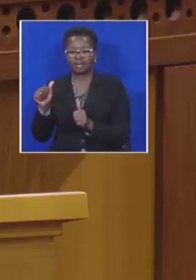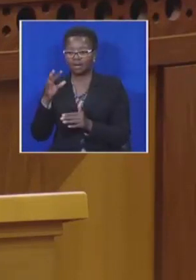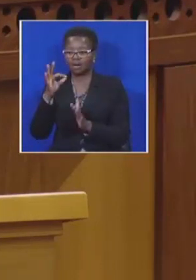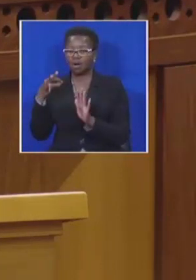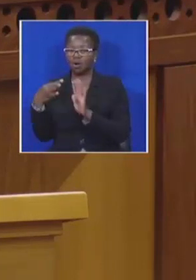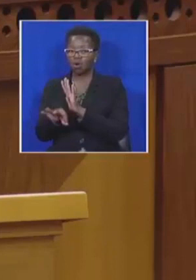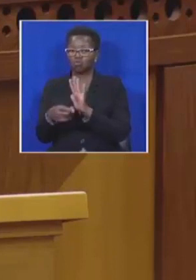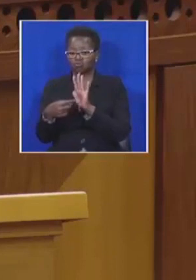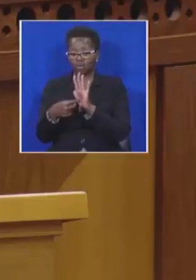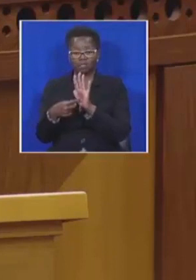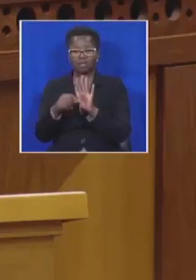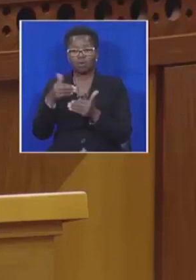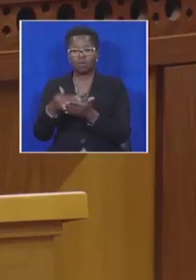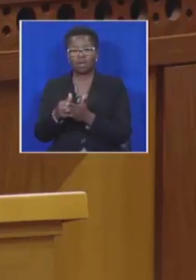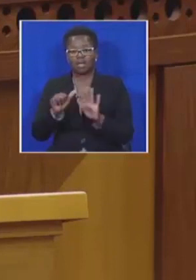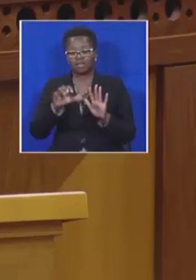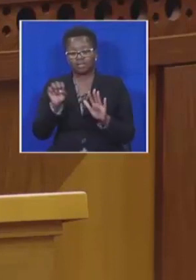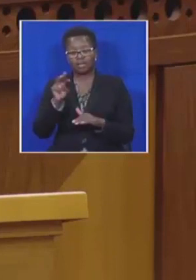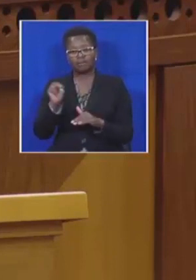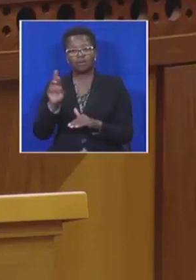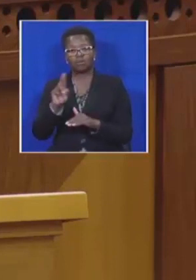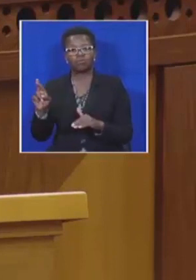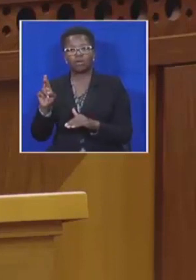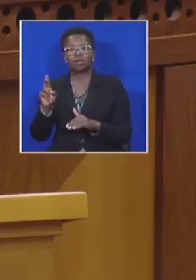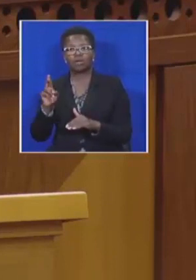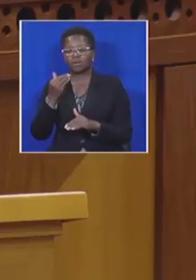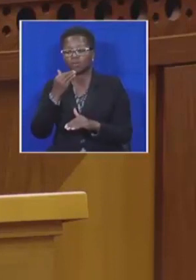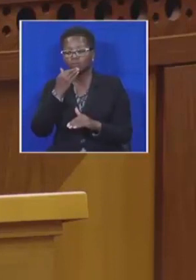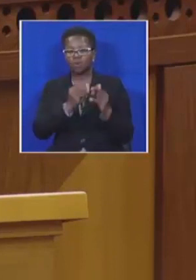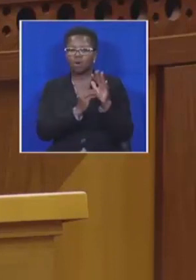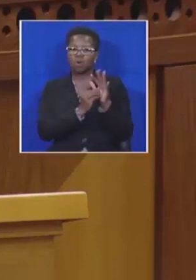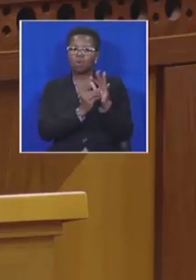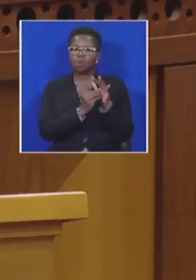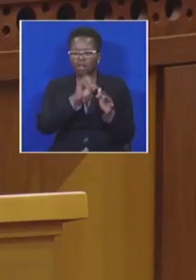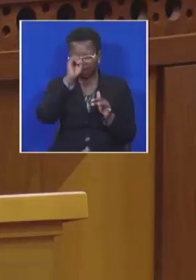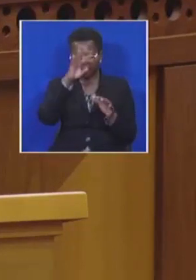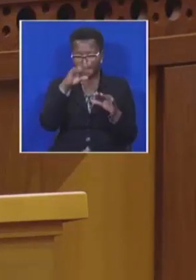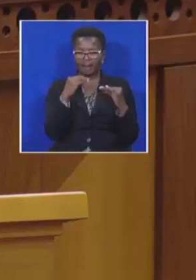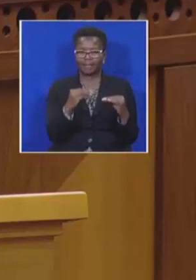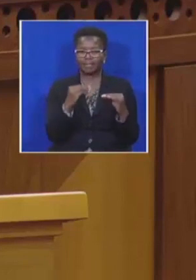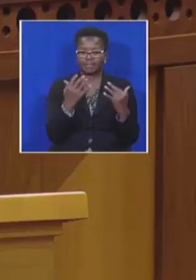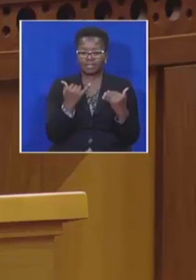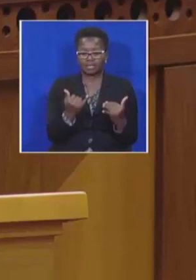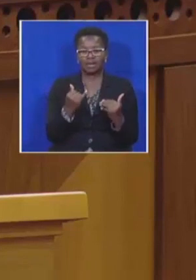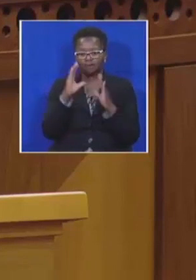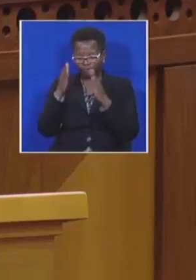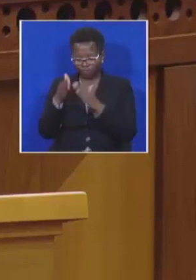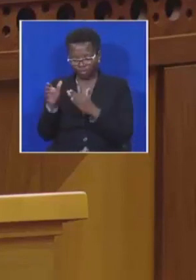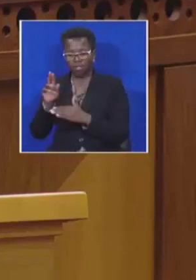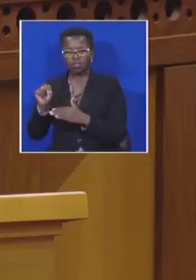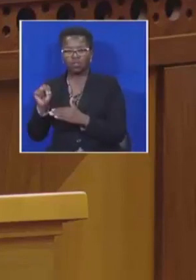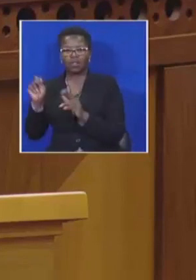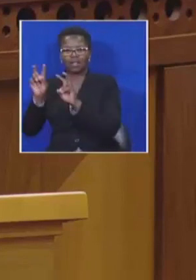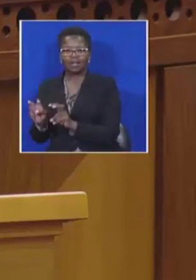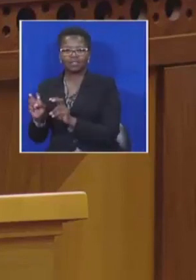more than 600 million rand, and that was used to buy Optimum coal mine, and now they are focusing on the nuclear energy deal.